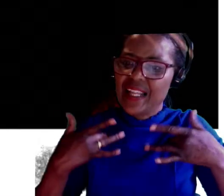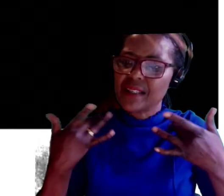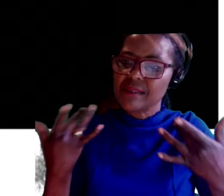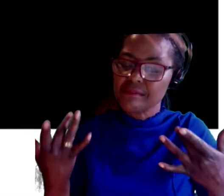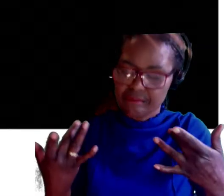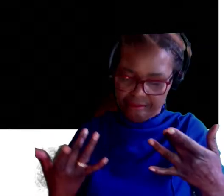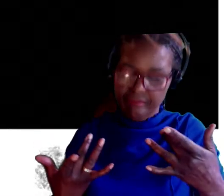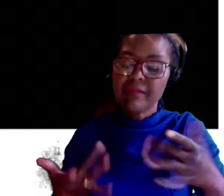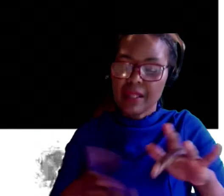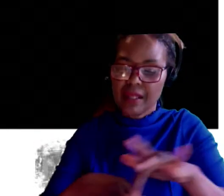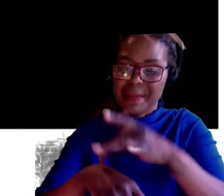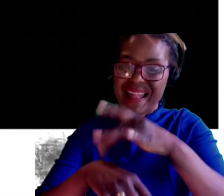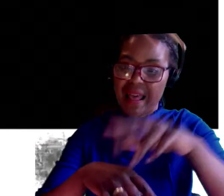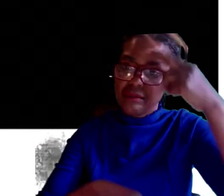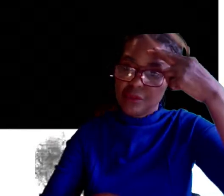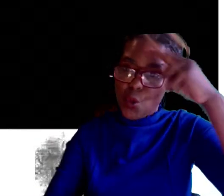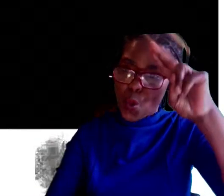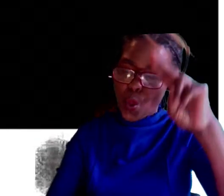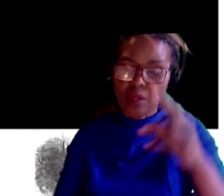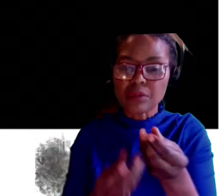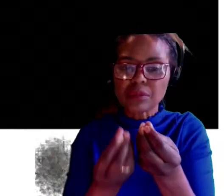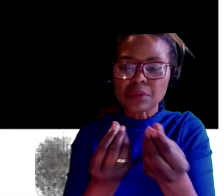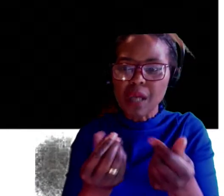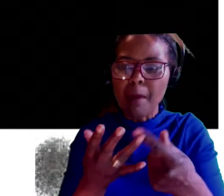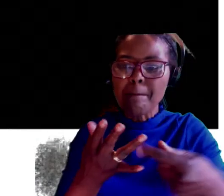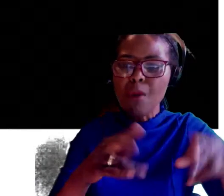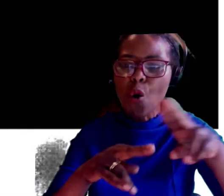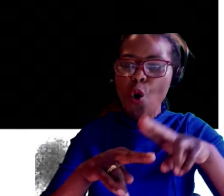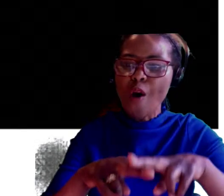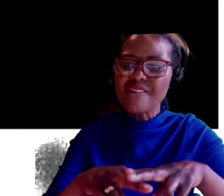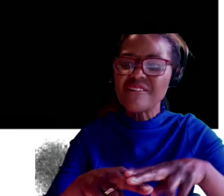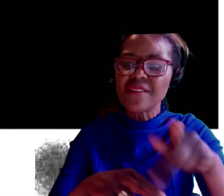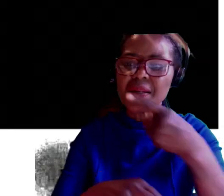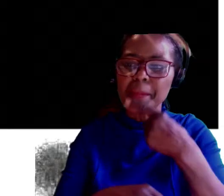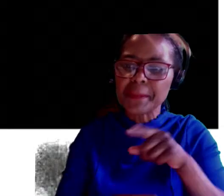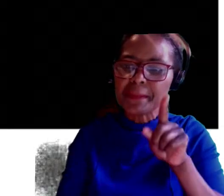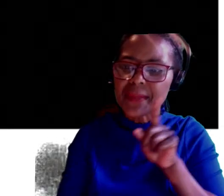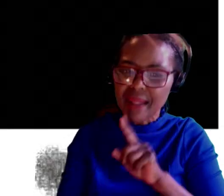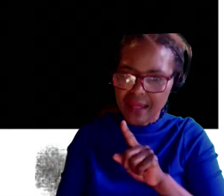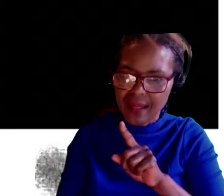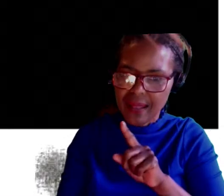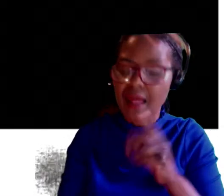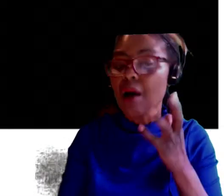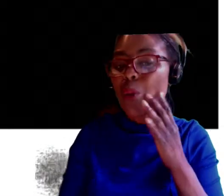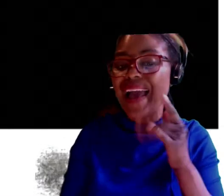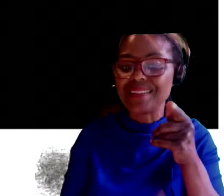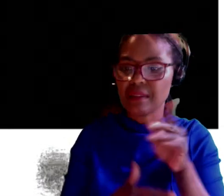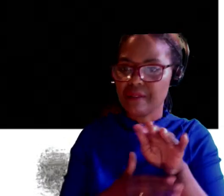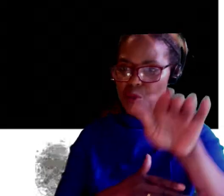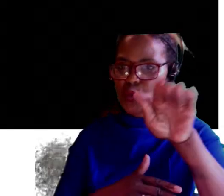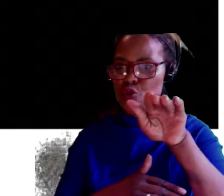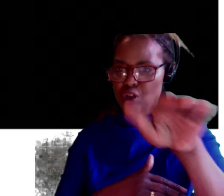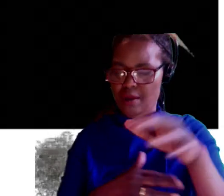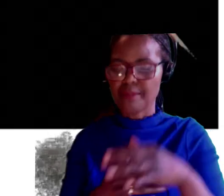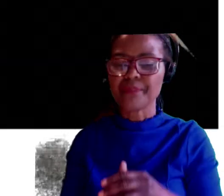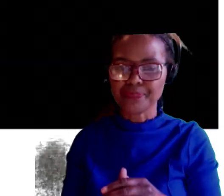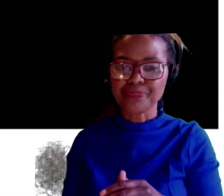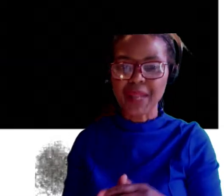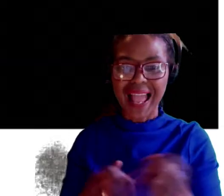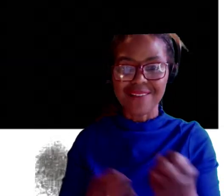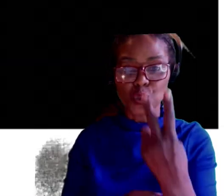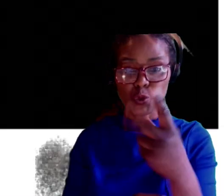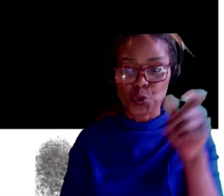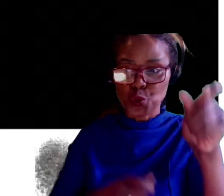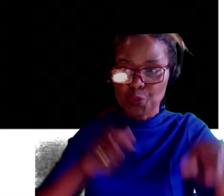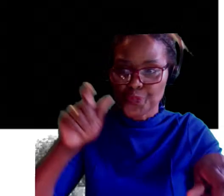People. It's set in the near future, and it has two protagonists. One is a